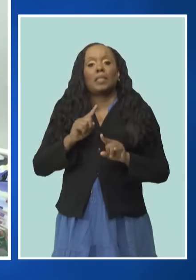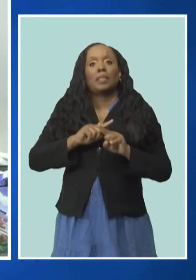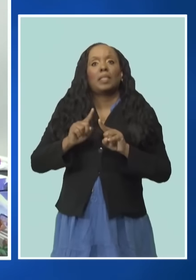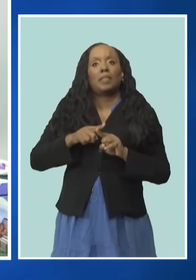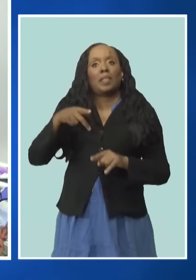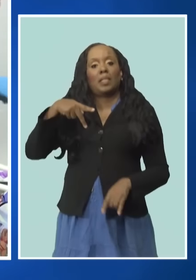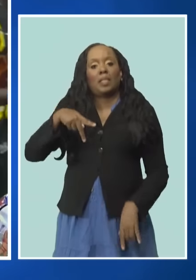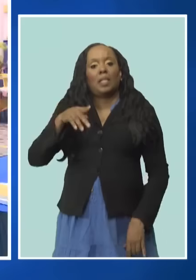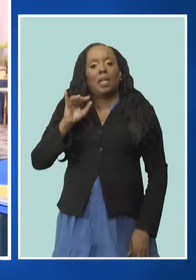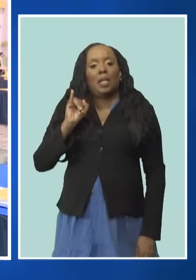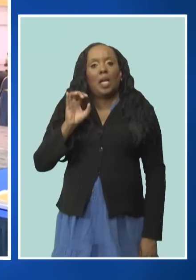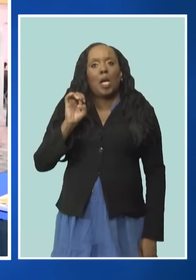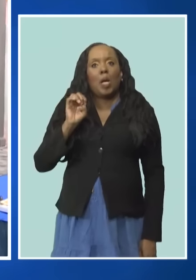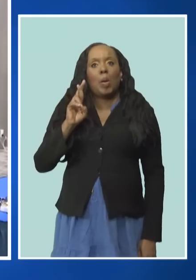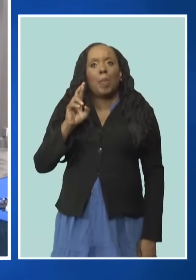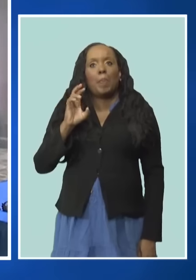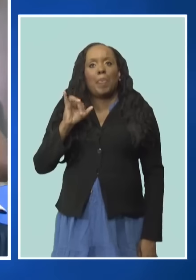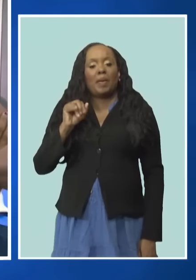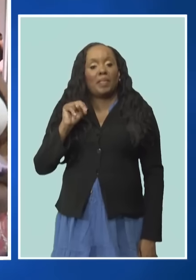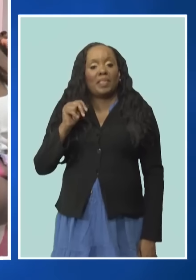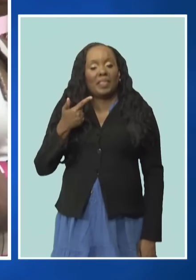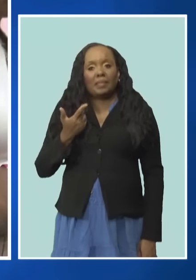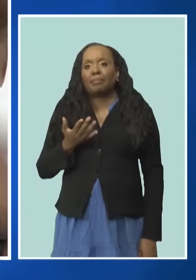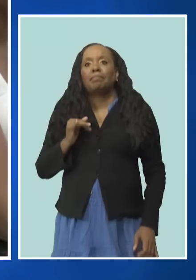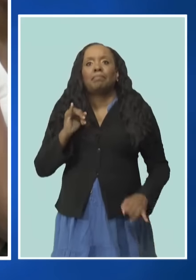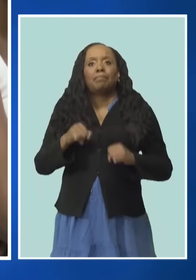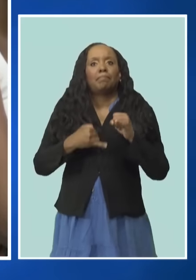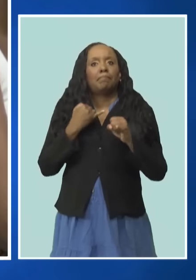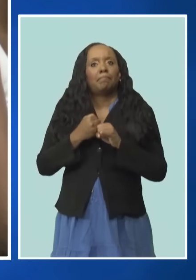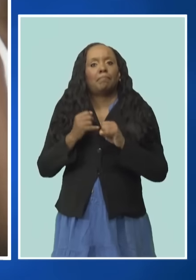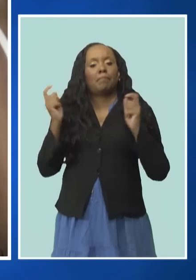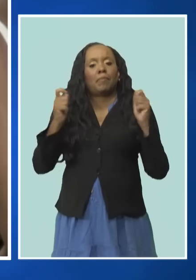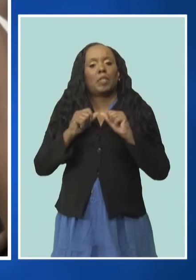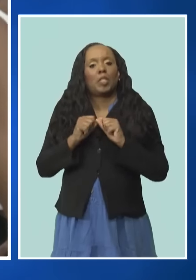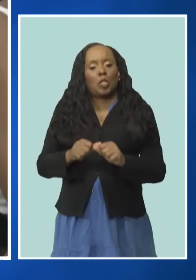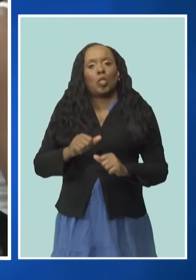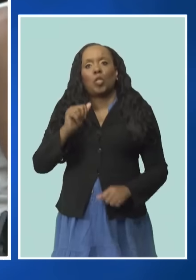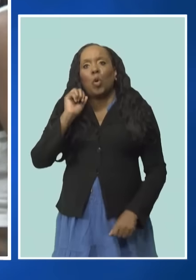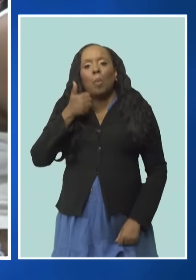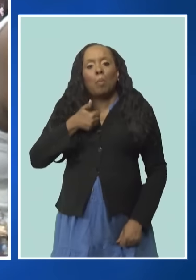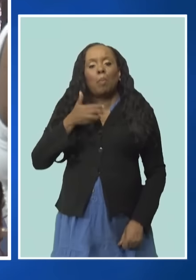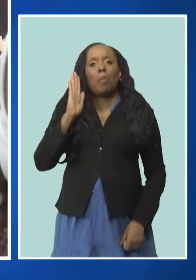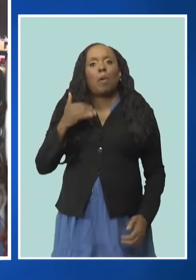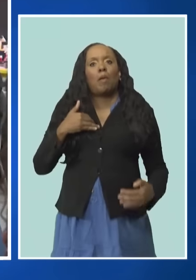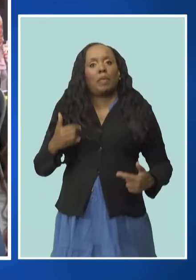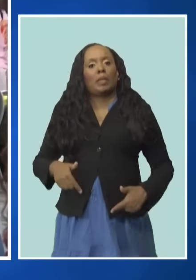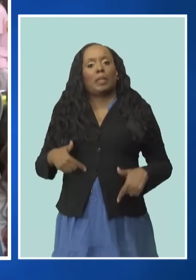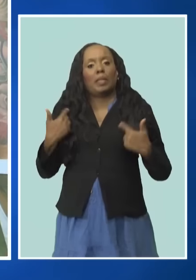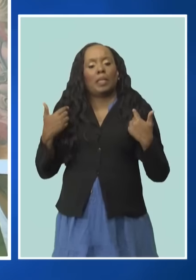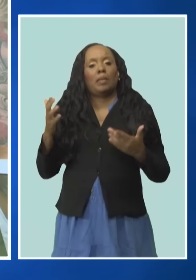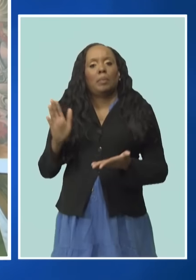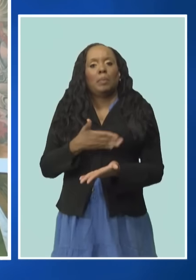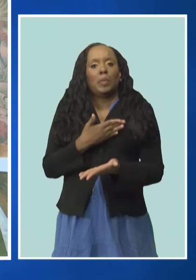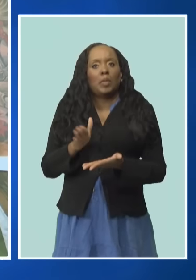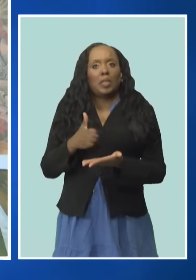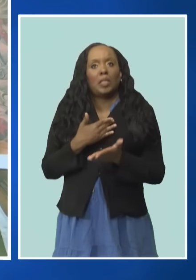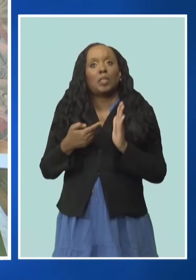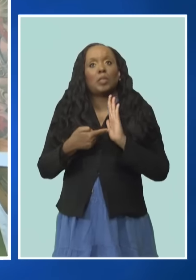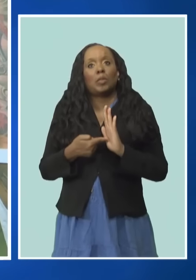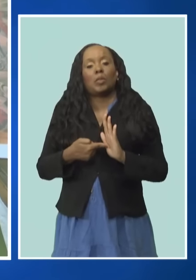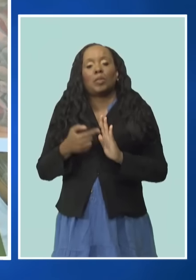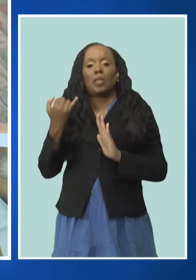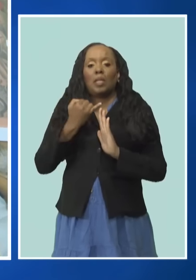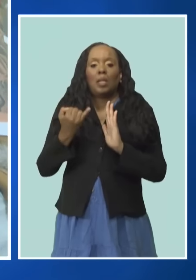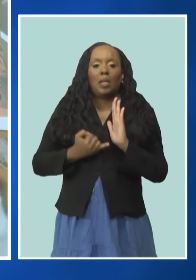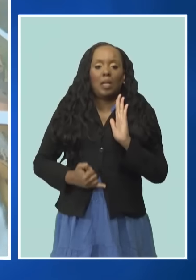everyone. The International Tattoo Fest continues tomorrow with special showcases and live music, proving that art